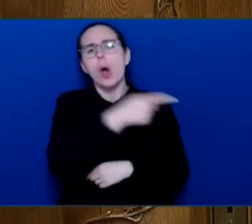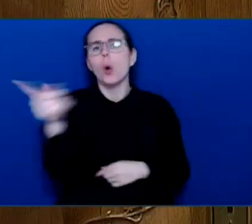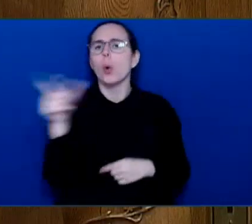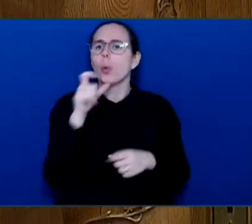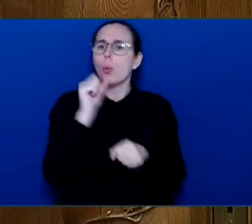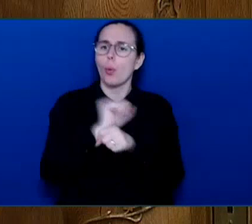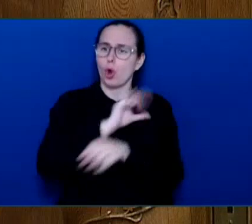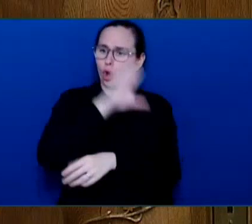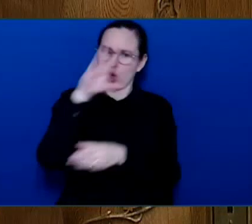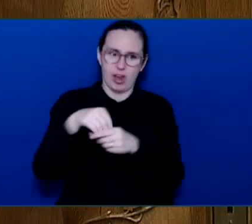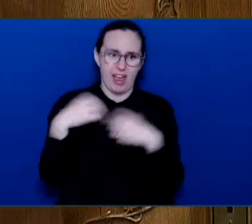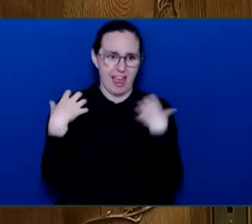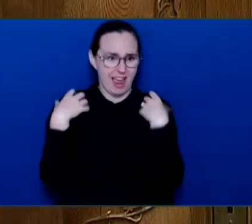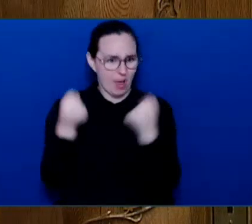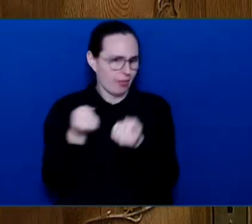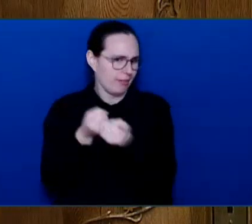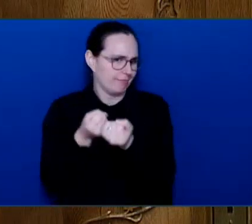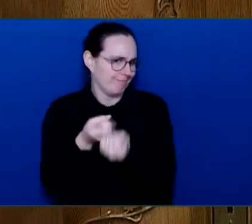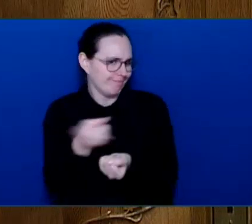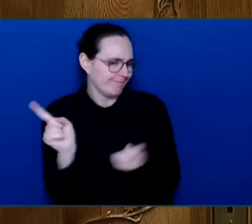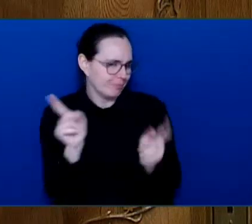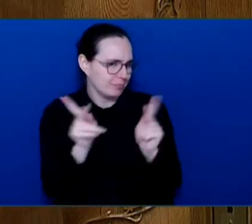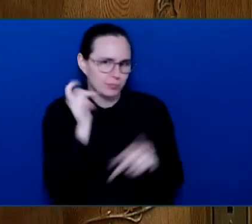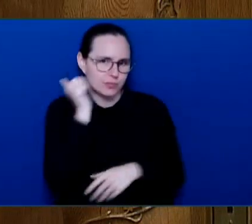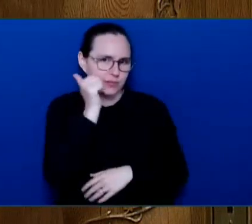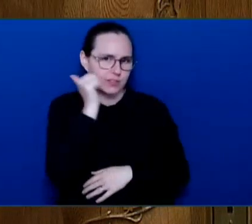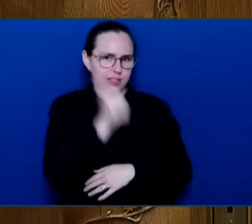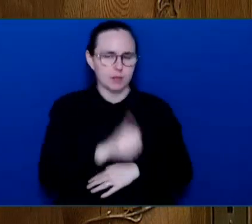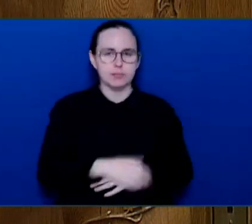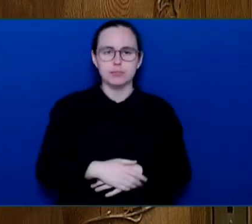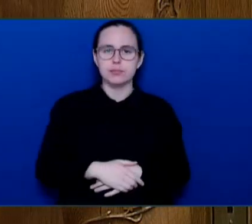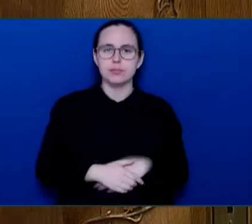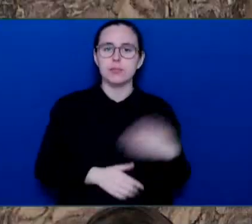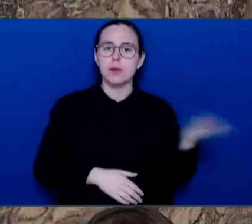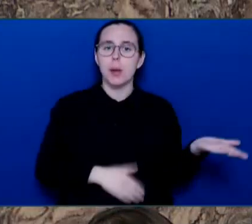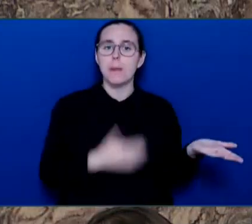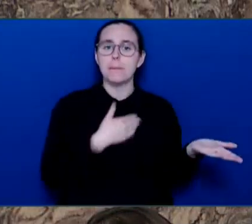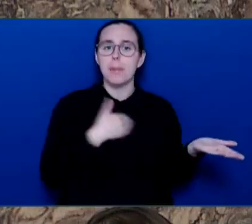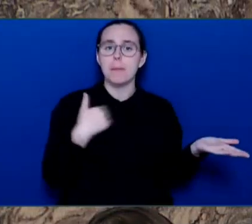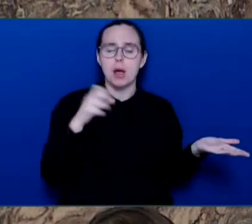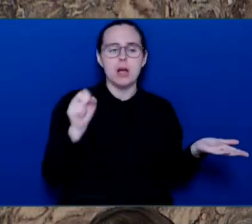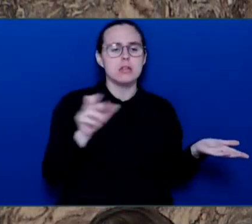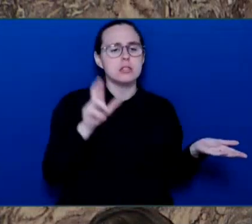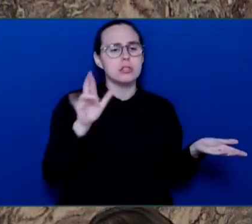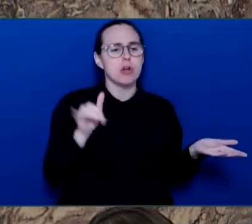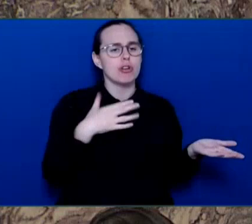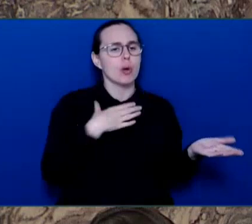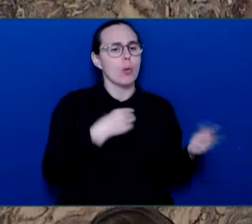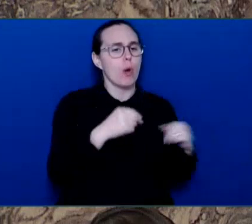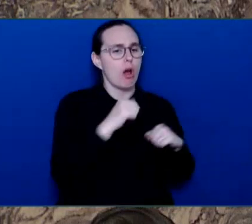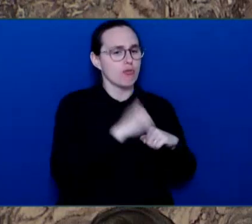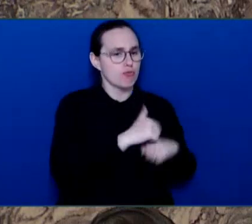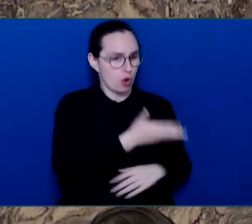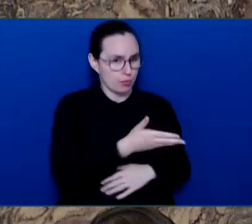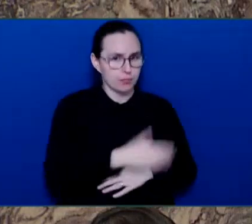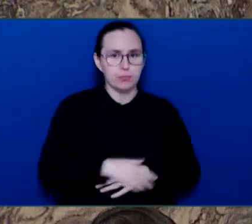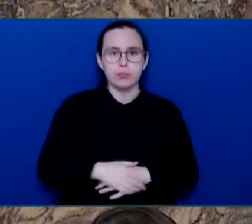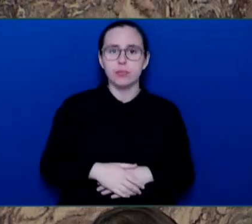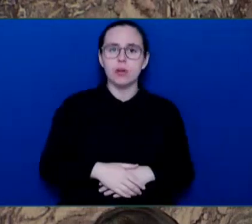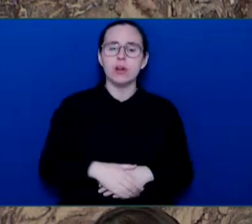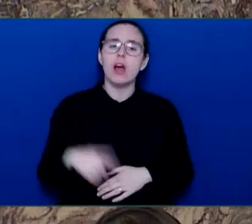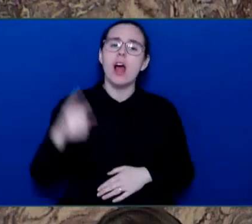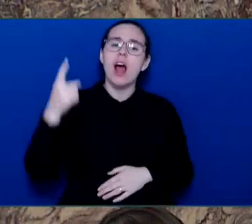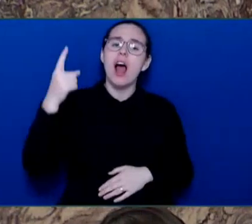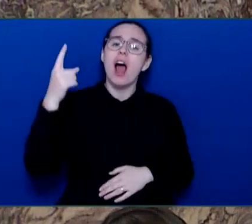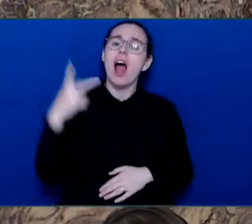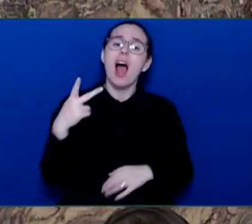Member for Surrey, White Rock. Thank you, Mr. Speaker. With half of the families just $200 away from being able to pay their bills at the